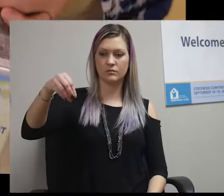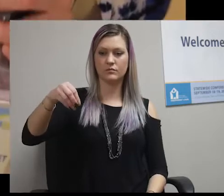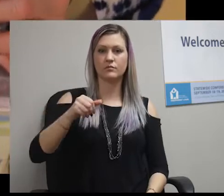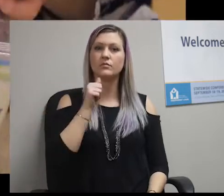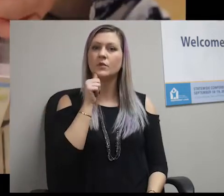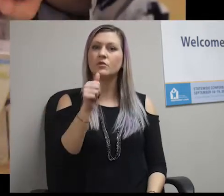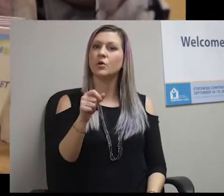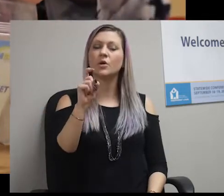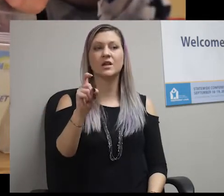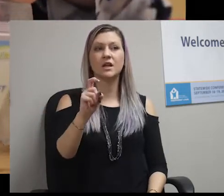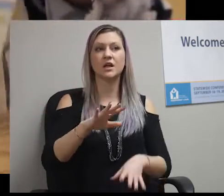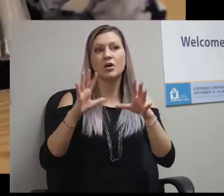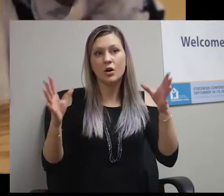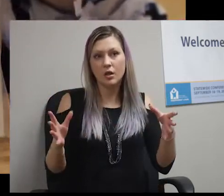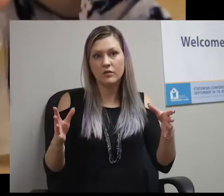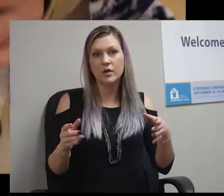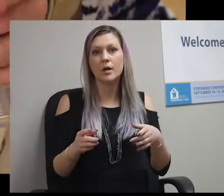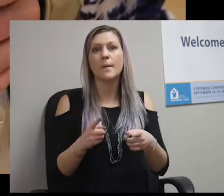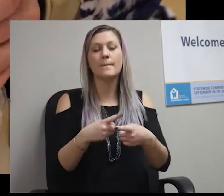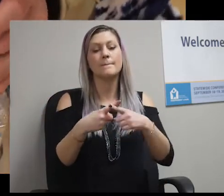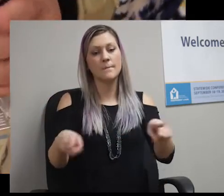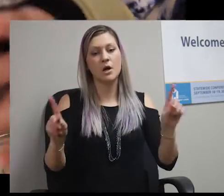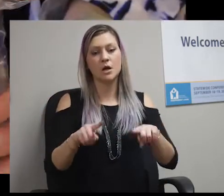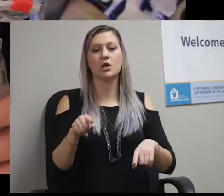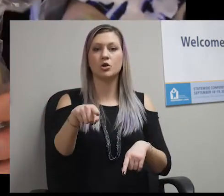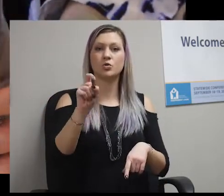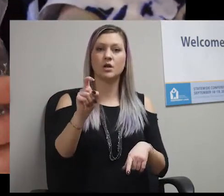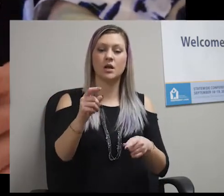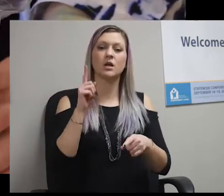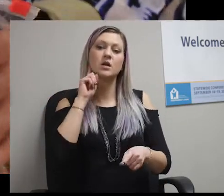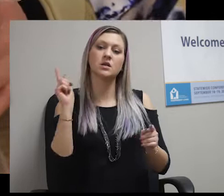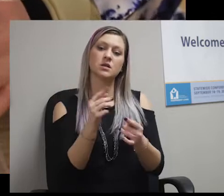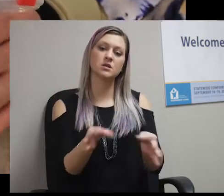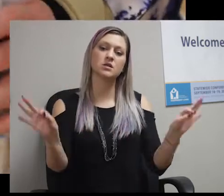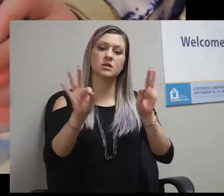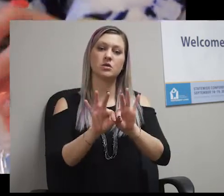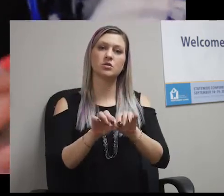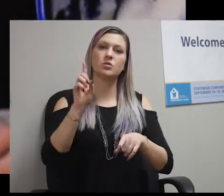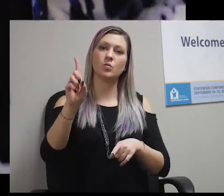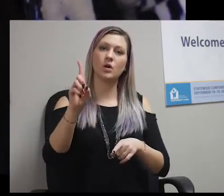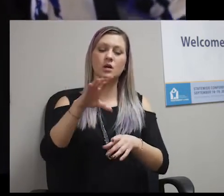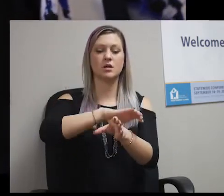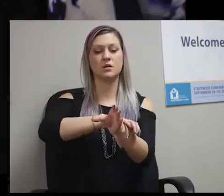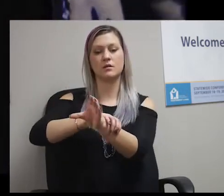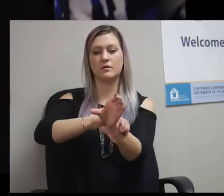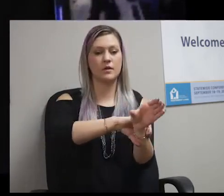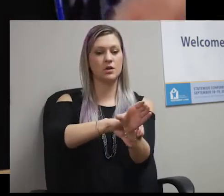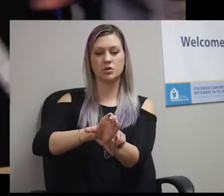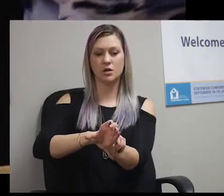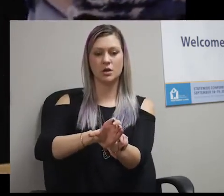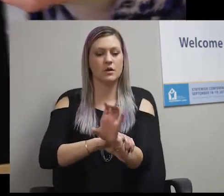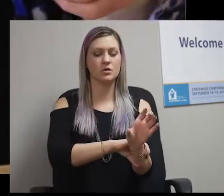do not have to carry everything I have in here, but you need certain essentials. One of them is a flashlight with a